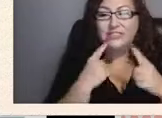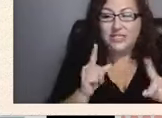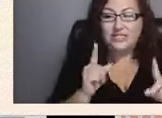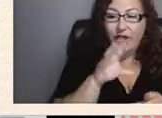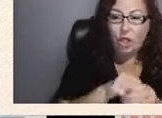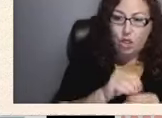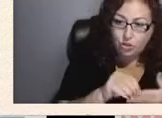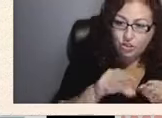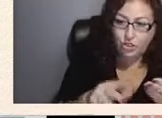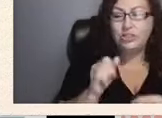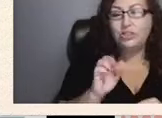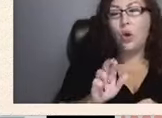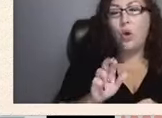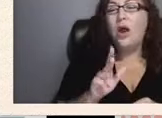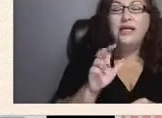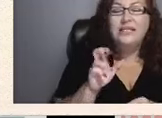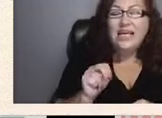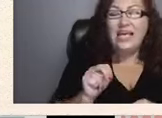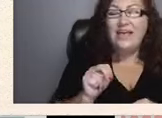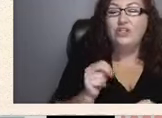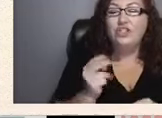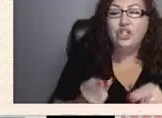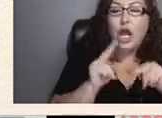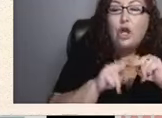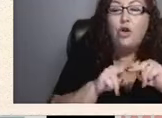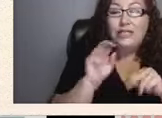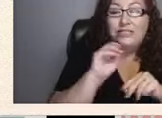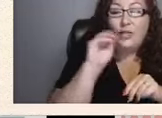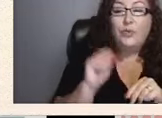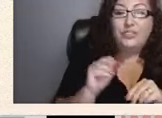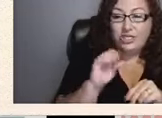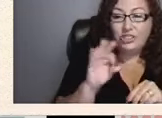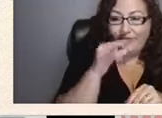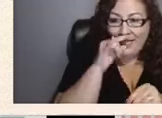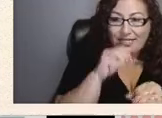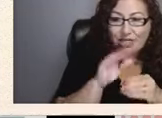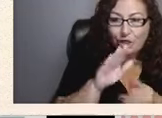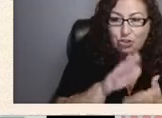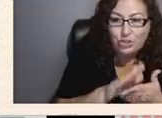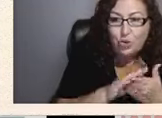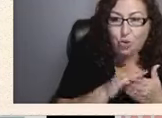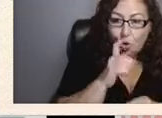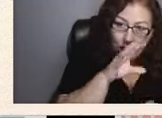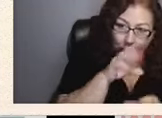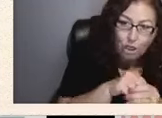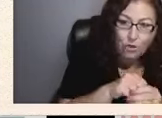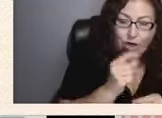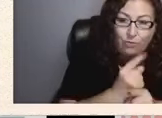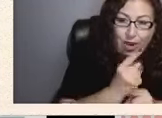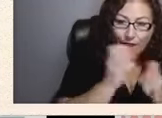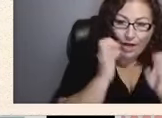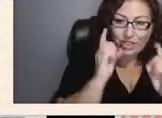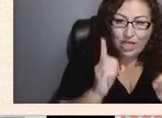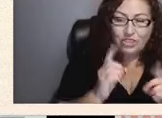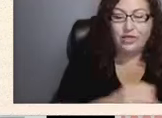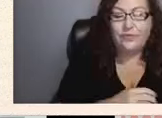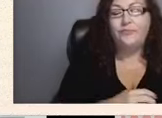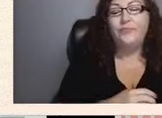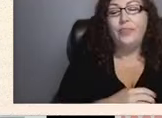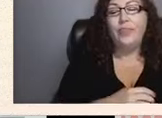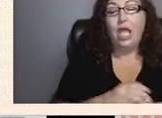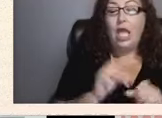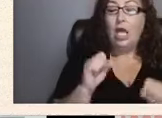to even just increase the percentage of kids in your school who are included in regular education. It could